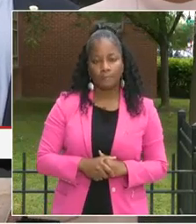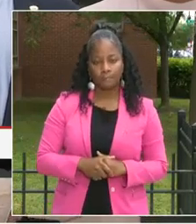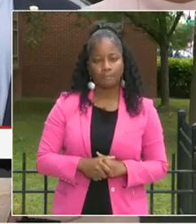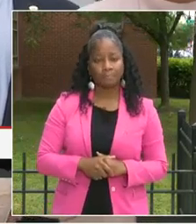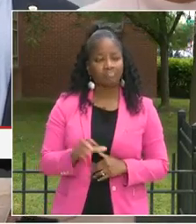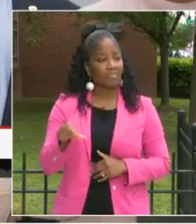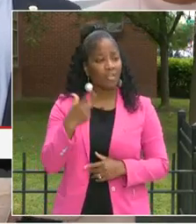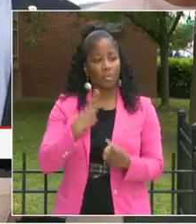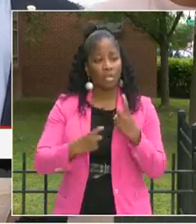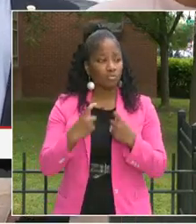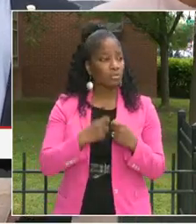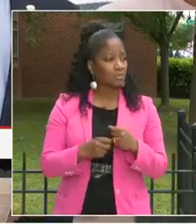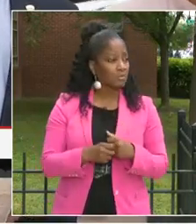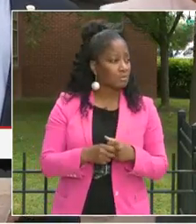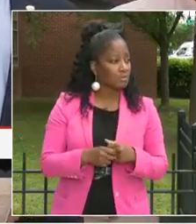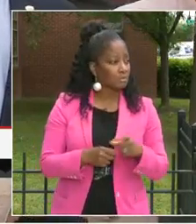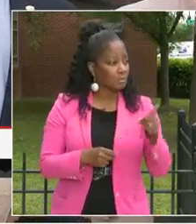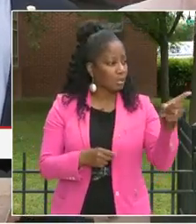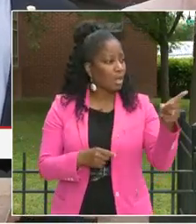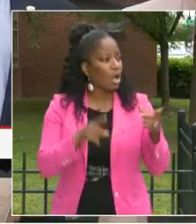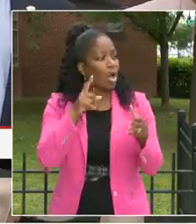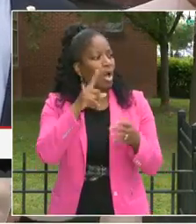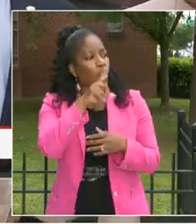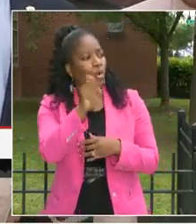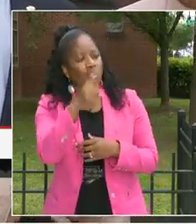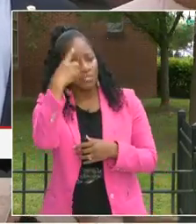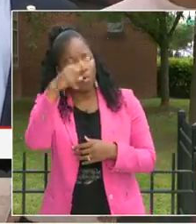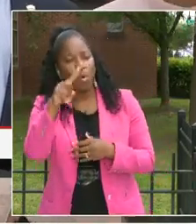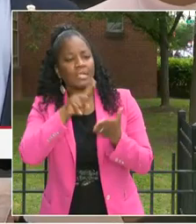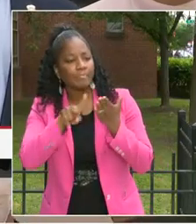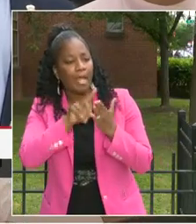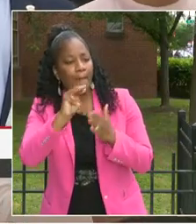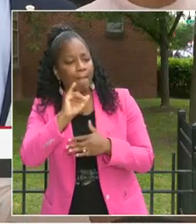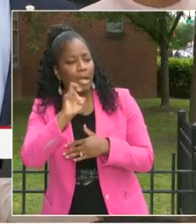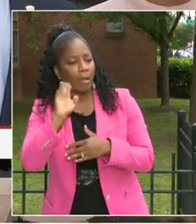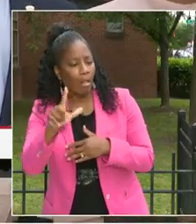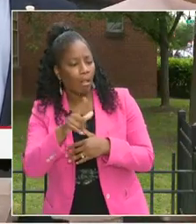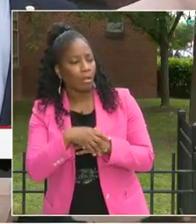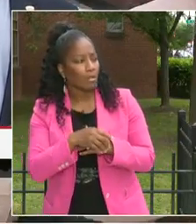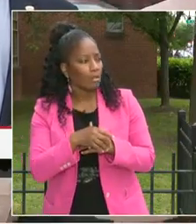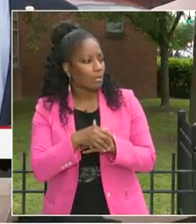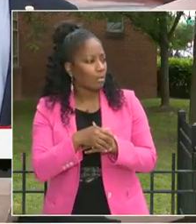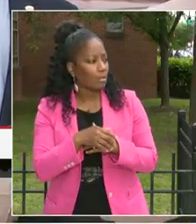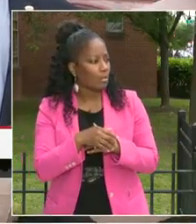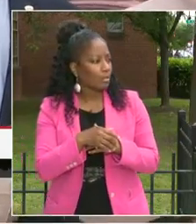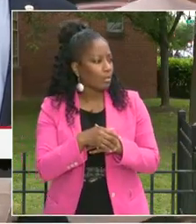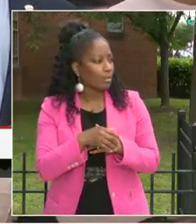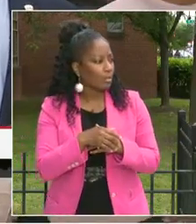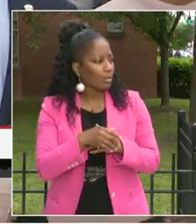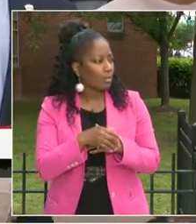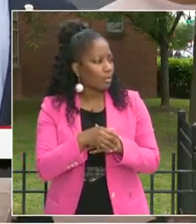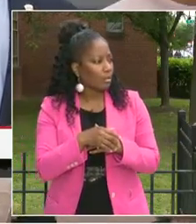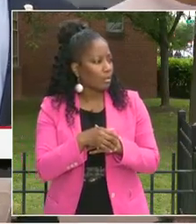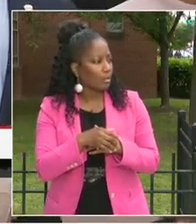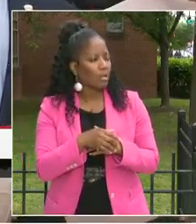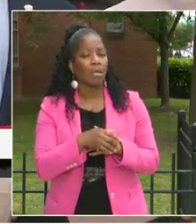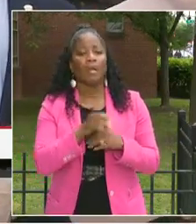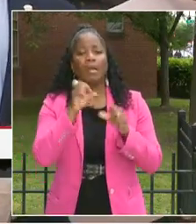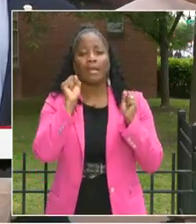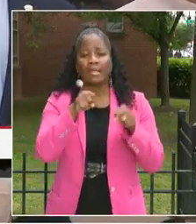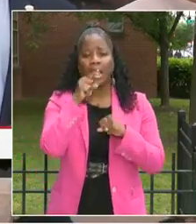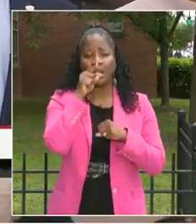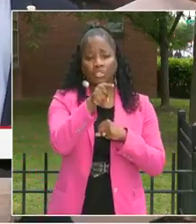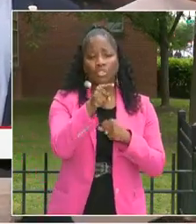Any other questions? Yes. Yeah. Can you step up to the mic? Yes, ma'am. And can you